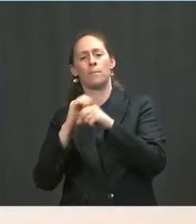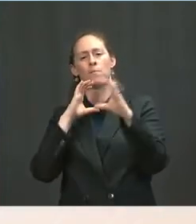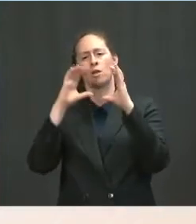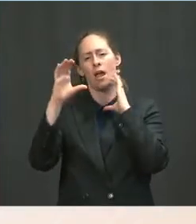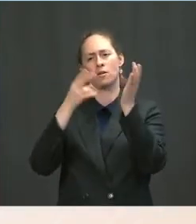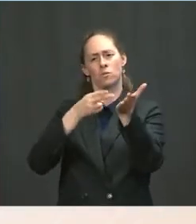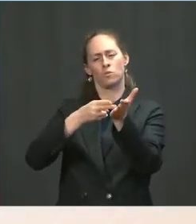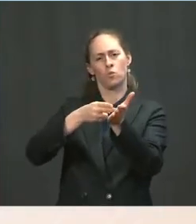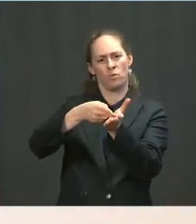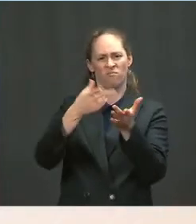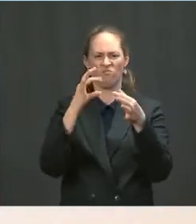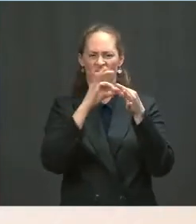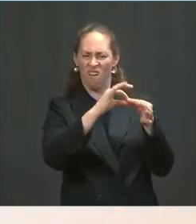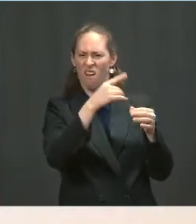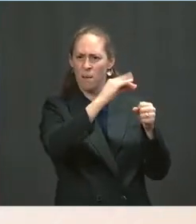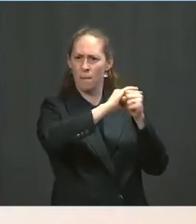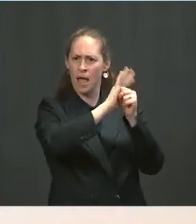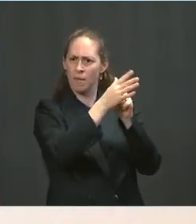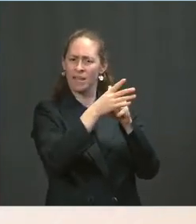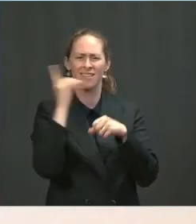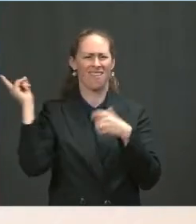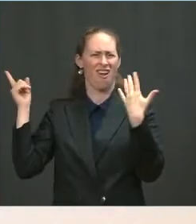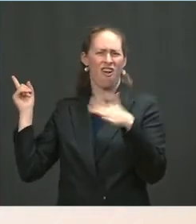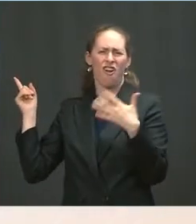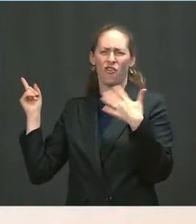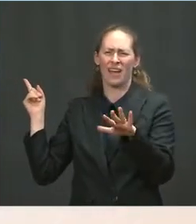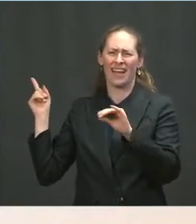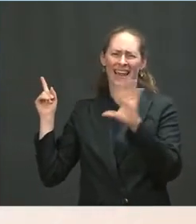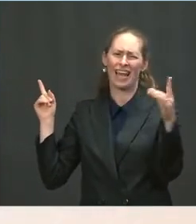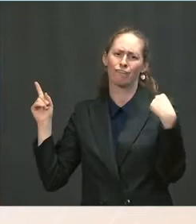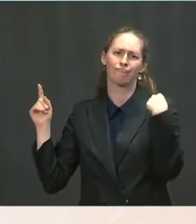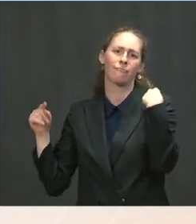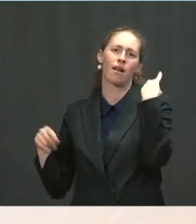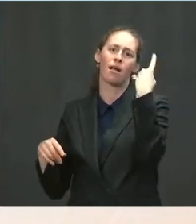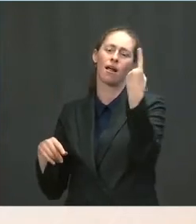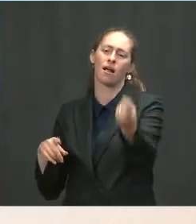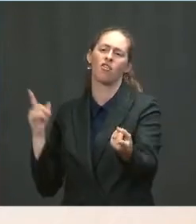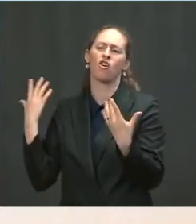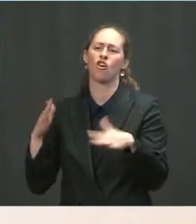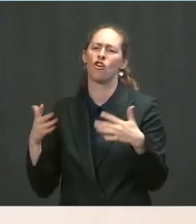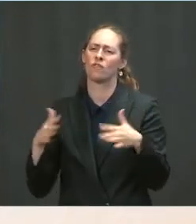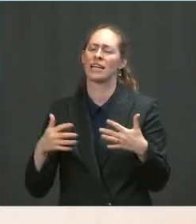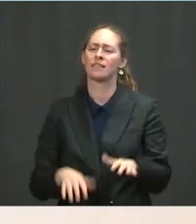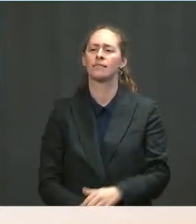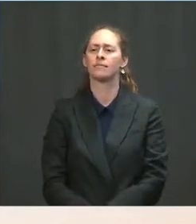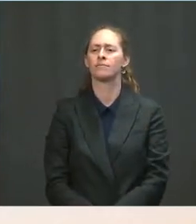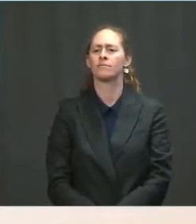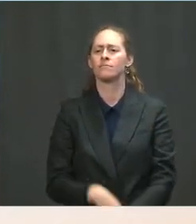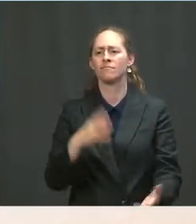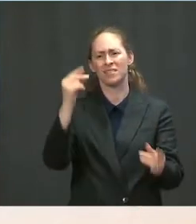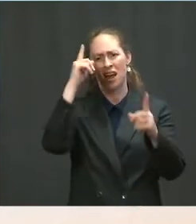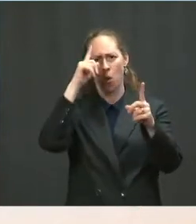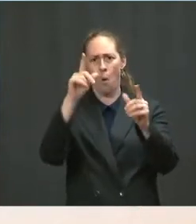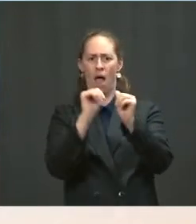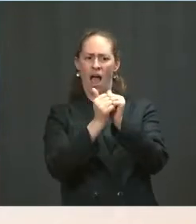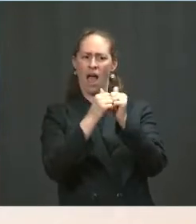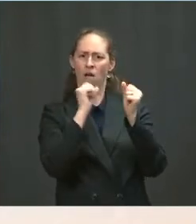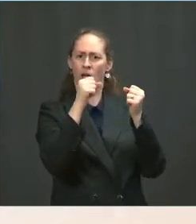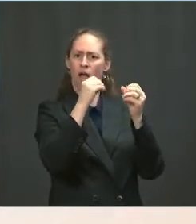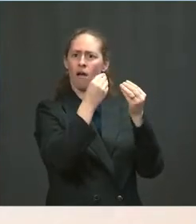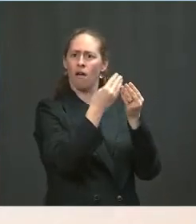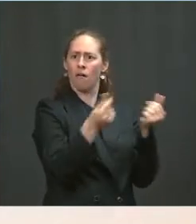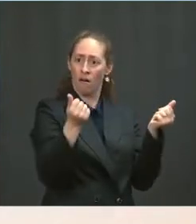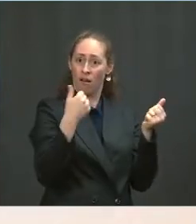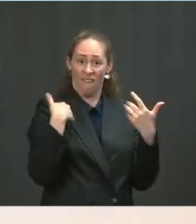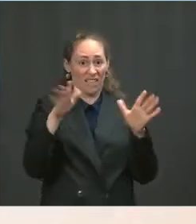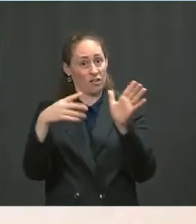something the president has said from day one, and also highlight how we can get out of this pandemic. So the vaccines work, that's